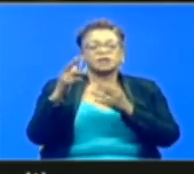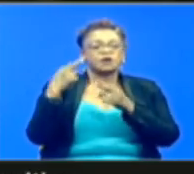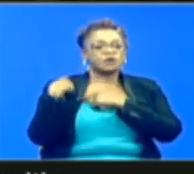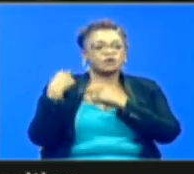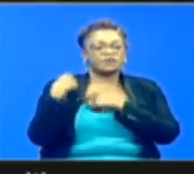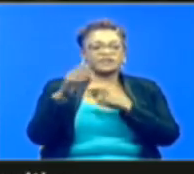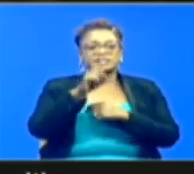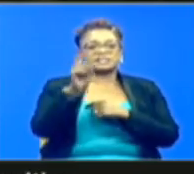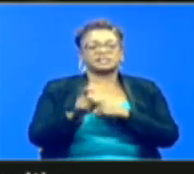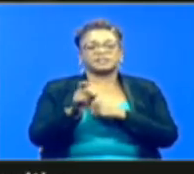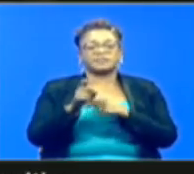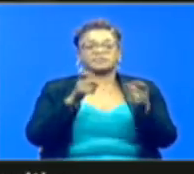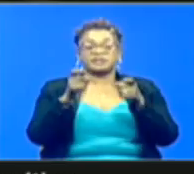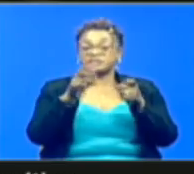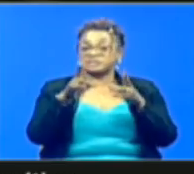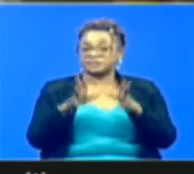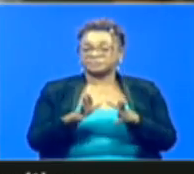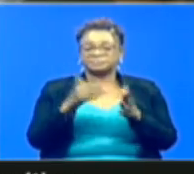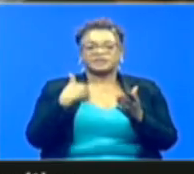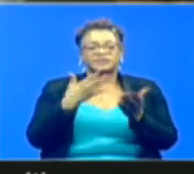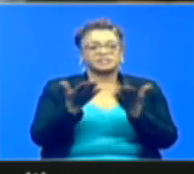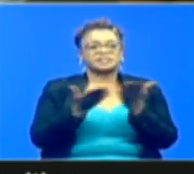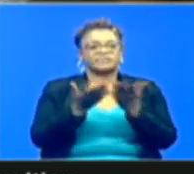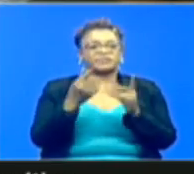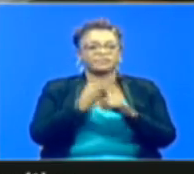editor, having served in various positions since